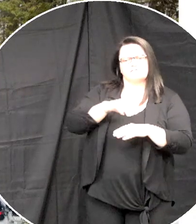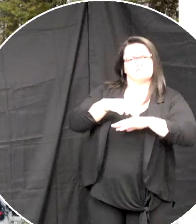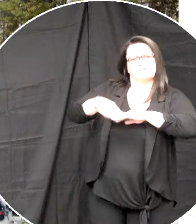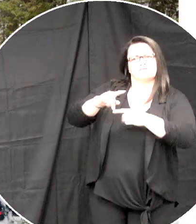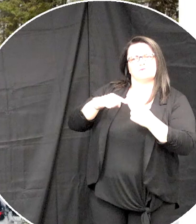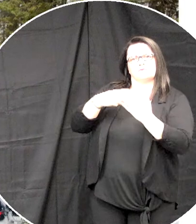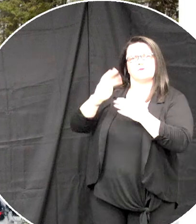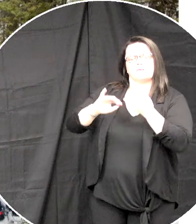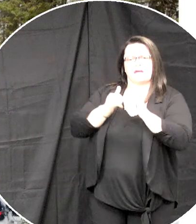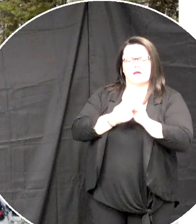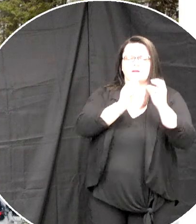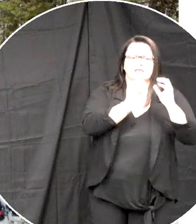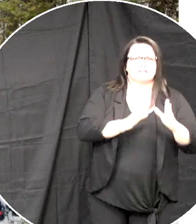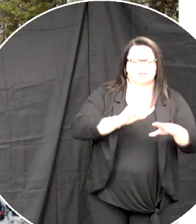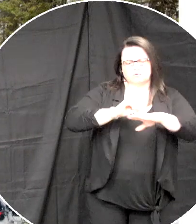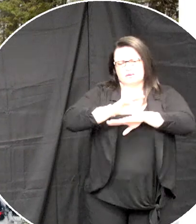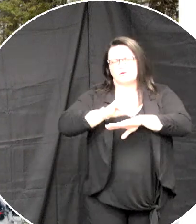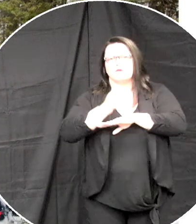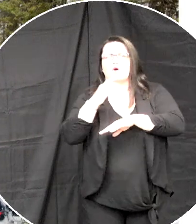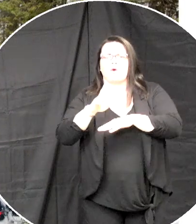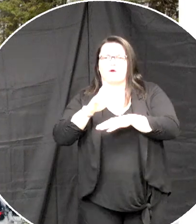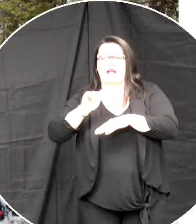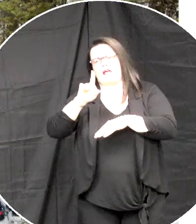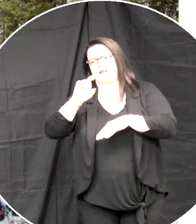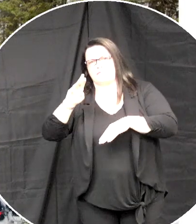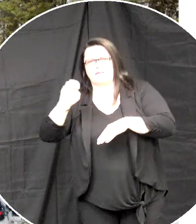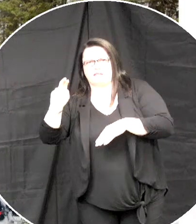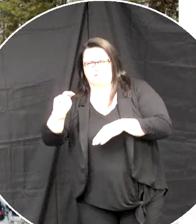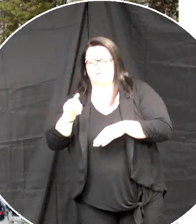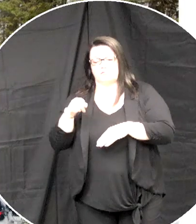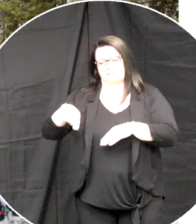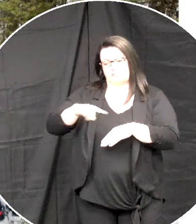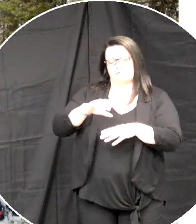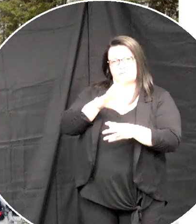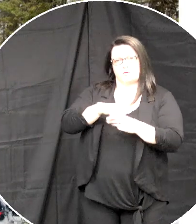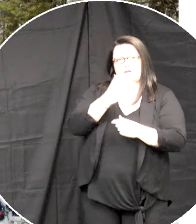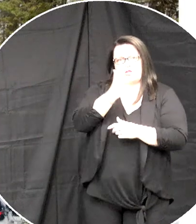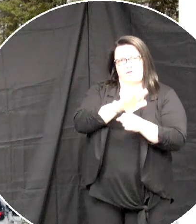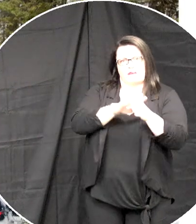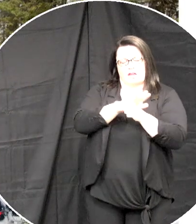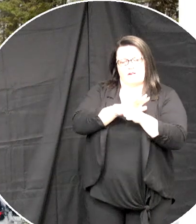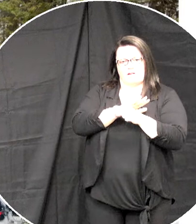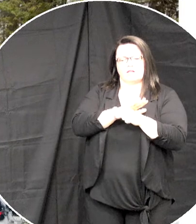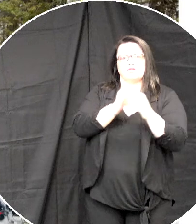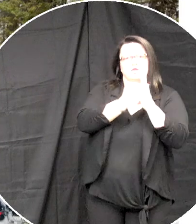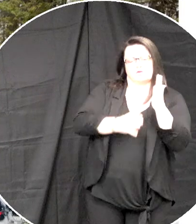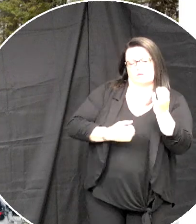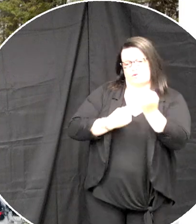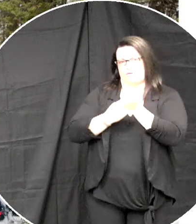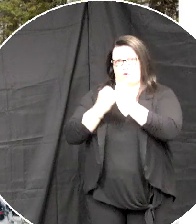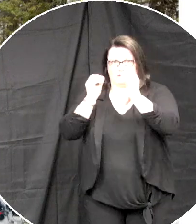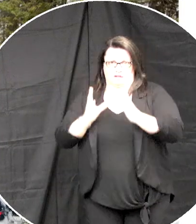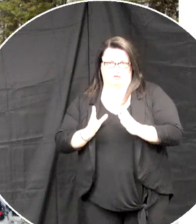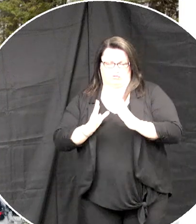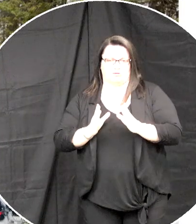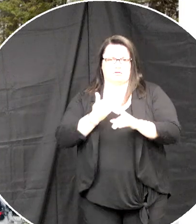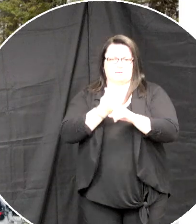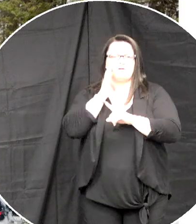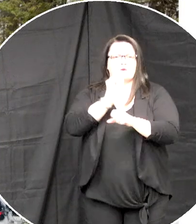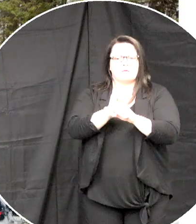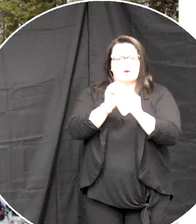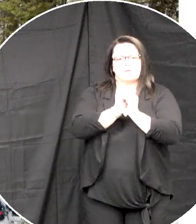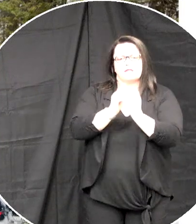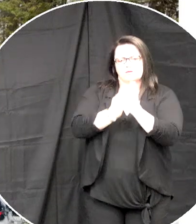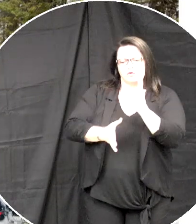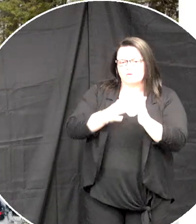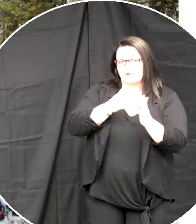or administrator. It includes 3 areas that support a student support teacher who works with students to encourage them to